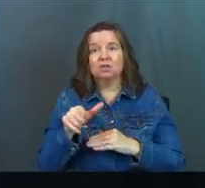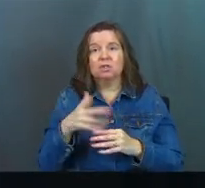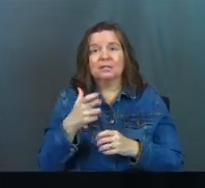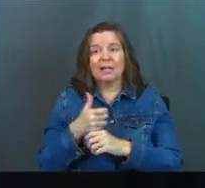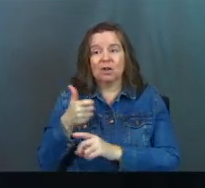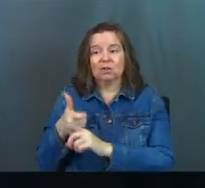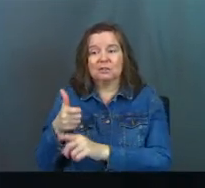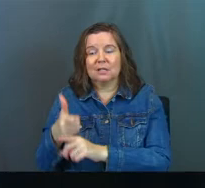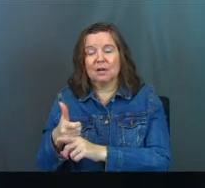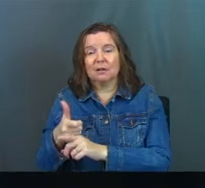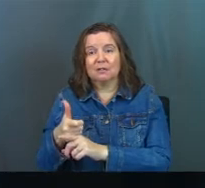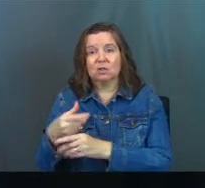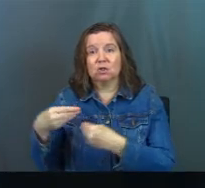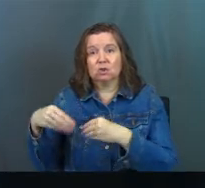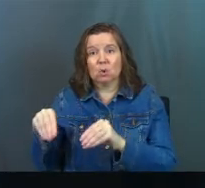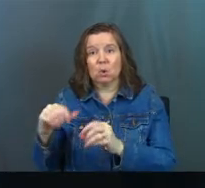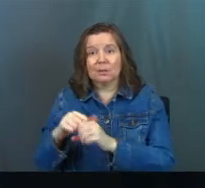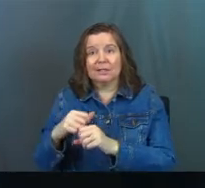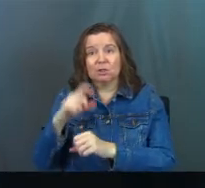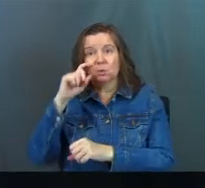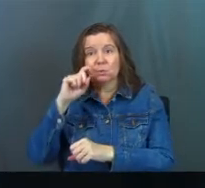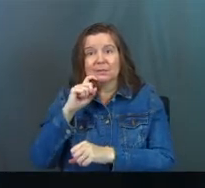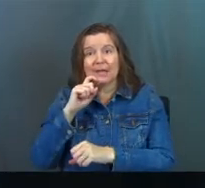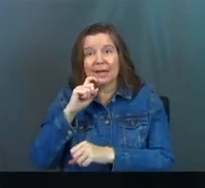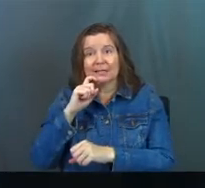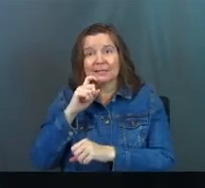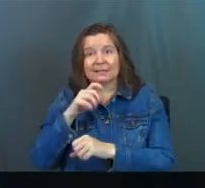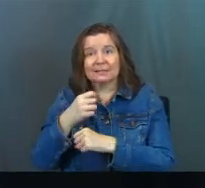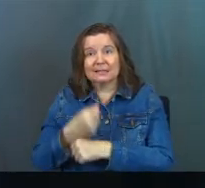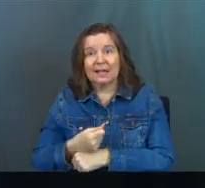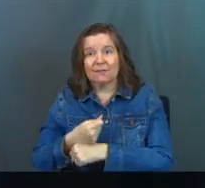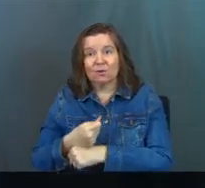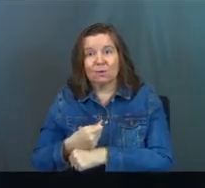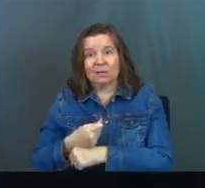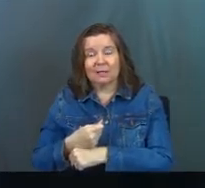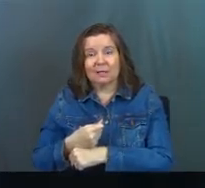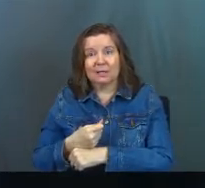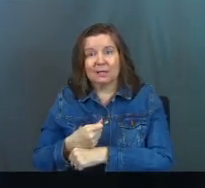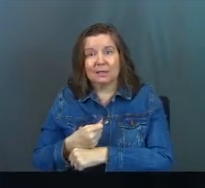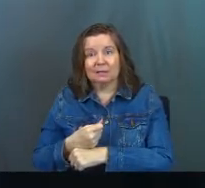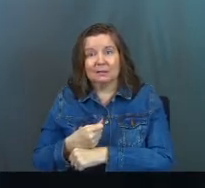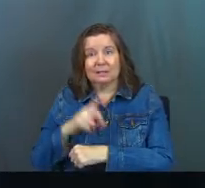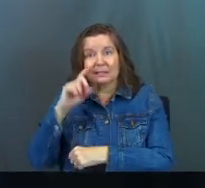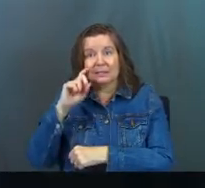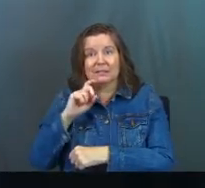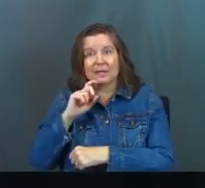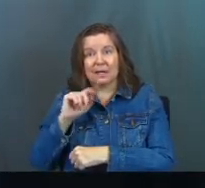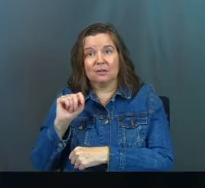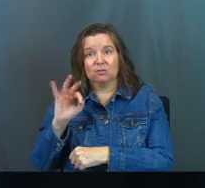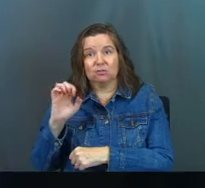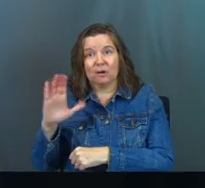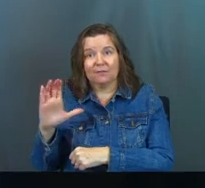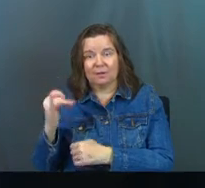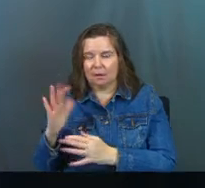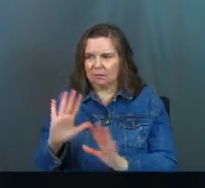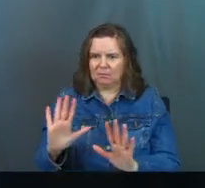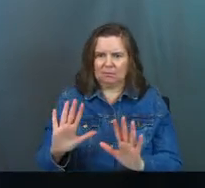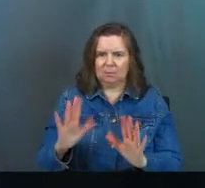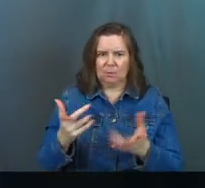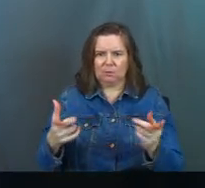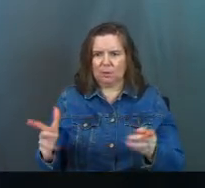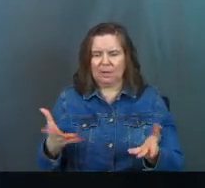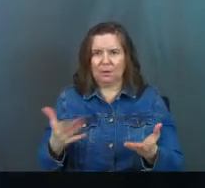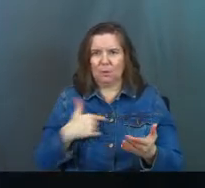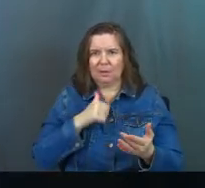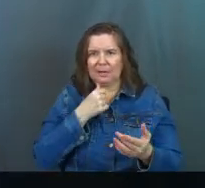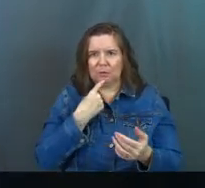she got herself sold into sex slavery. She's being trafficked now. And you're like, what? What's